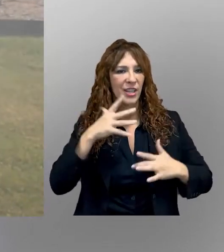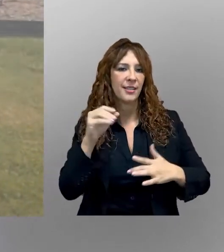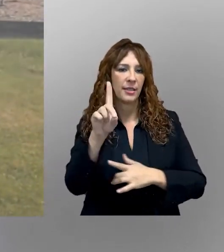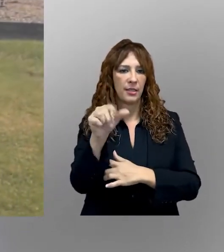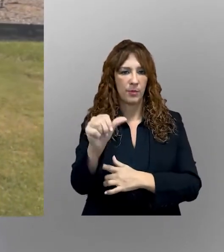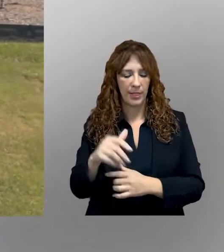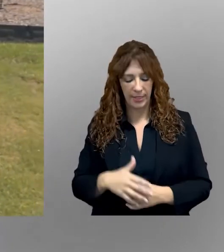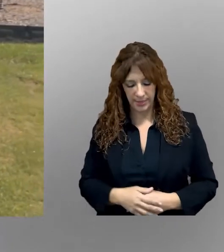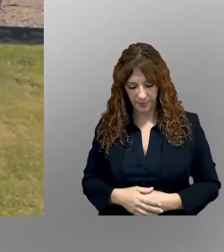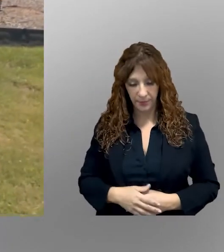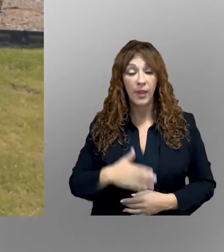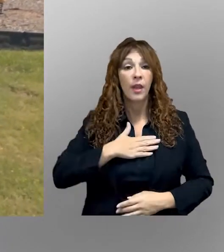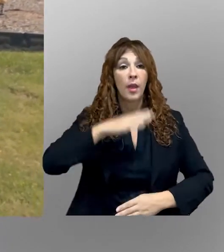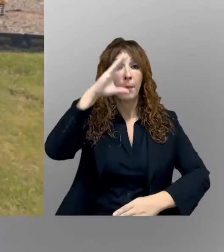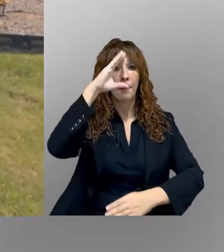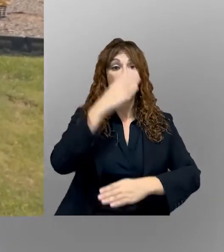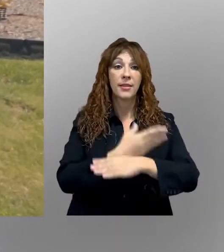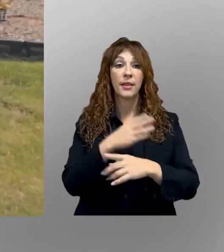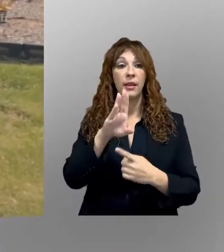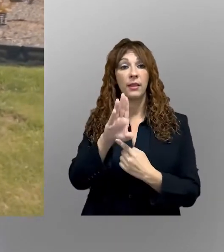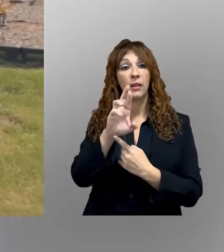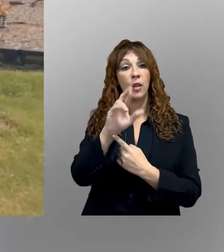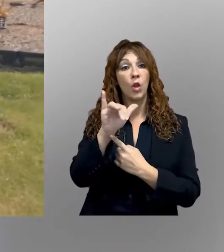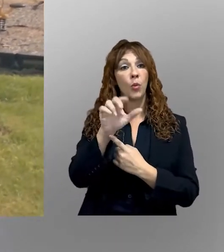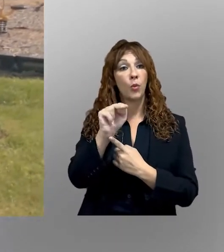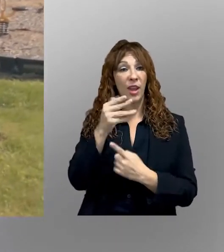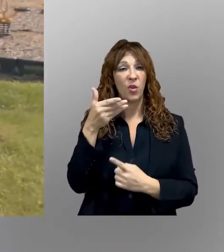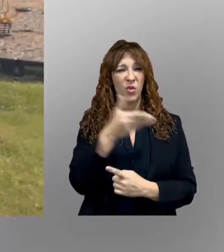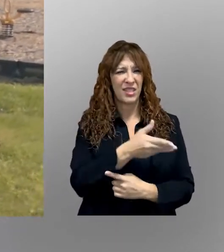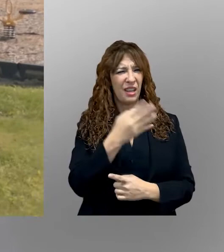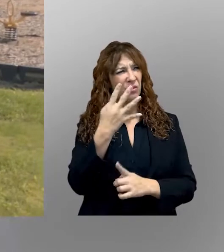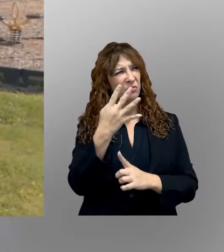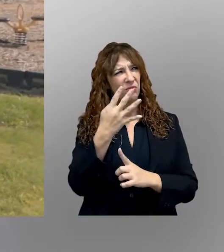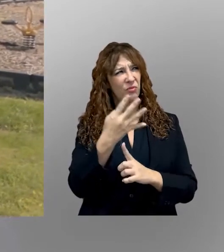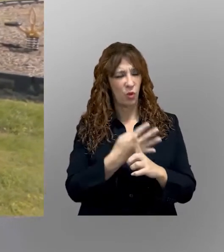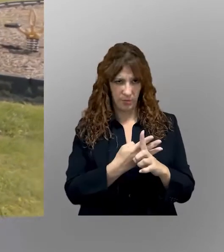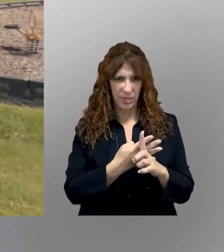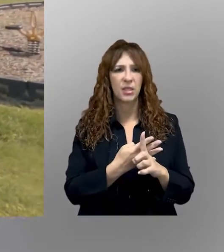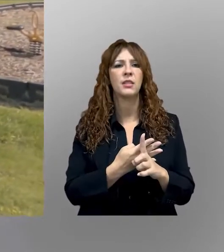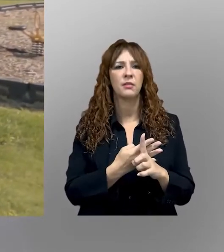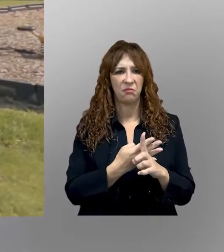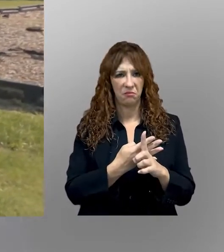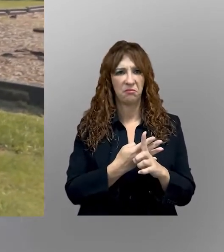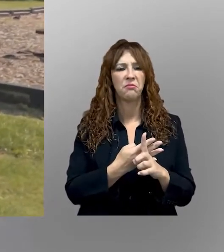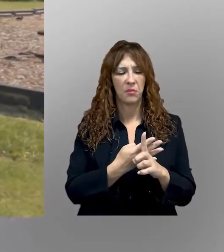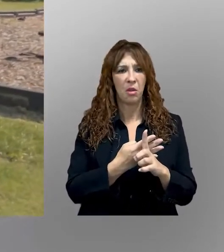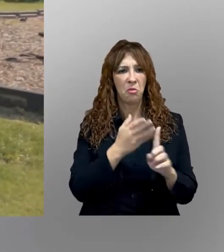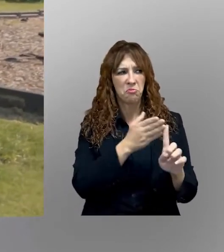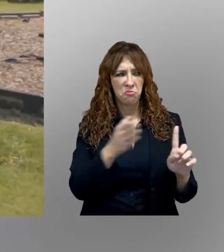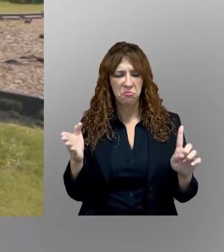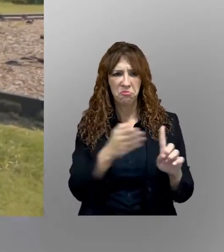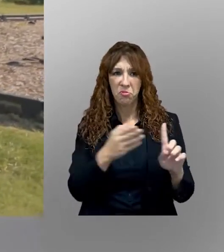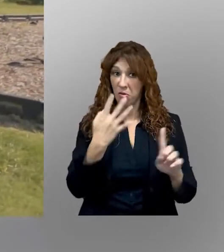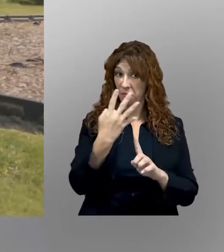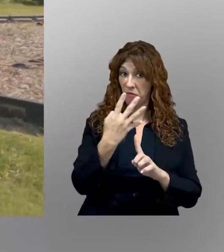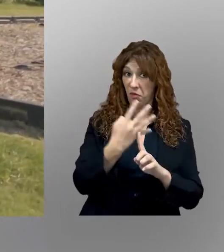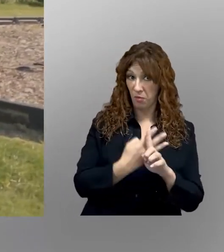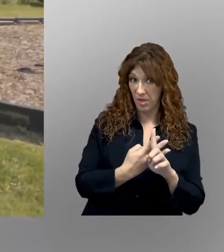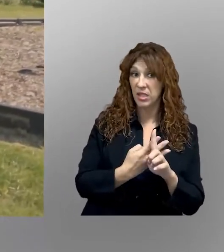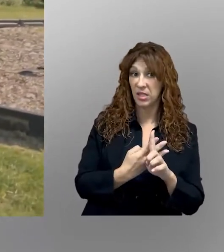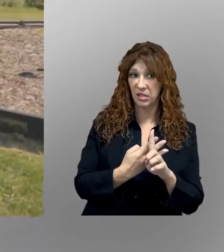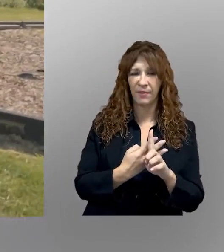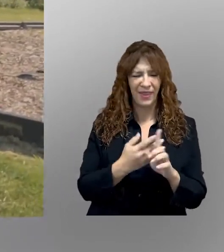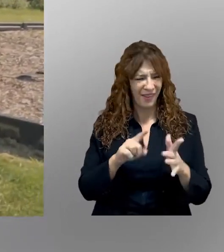Kenyatta, mother of former NIA resident. My son, Brian, was there for about 4 months. And within